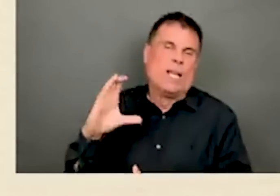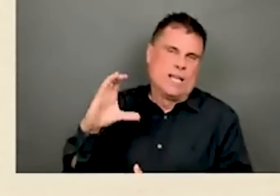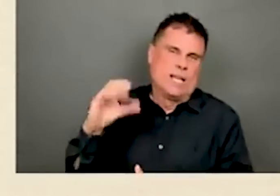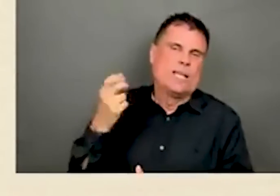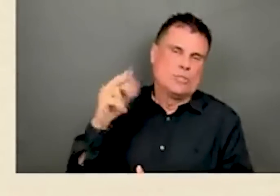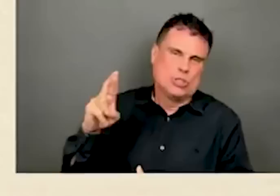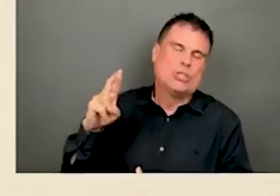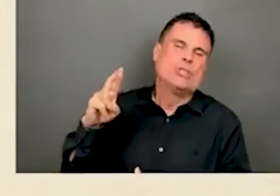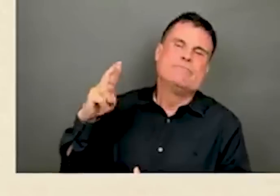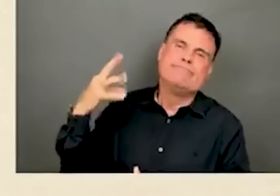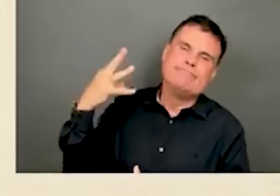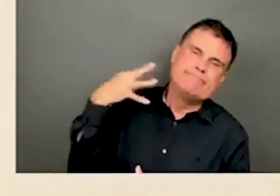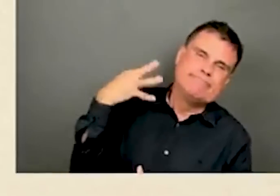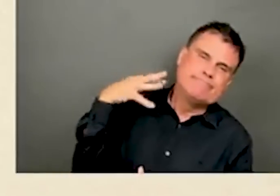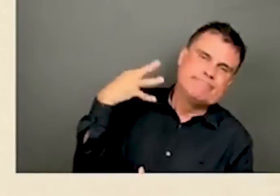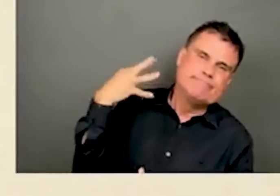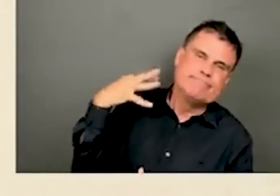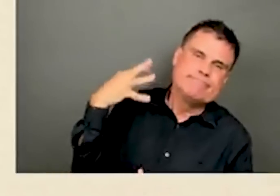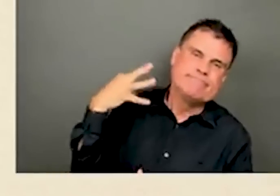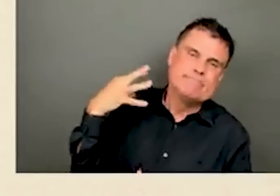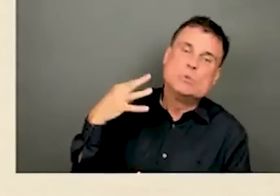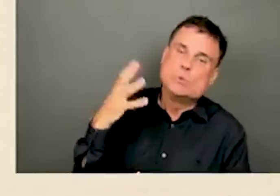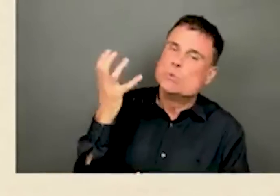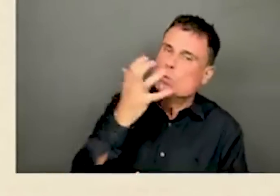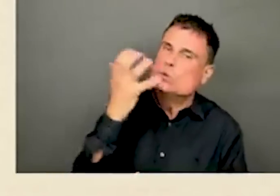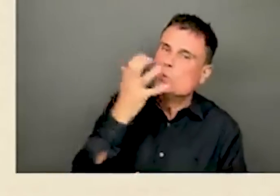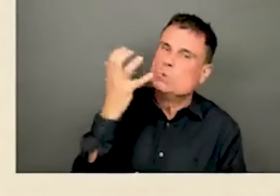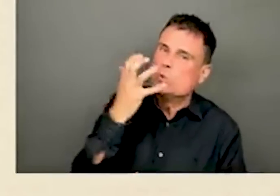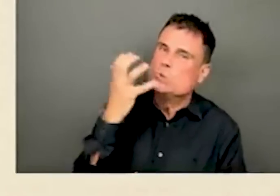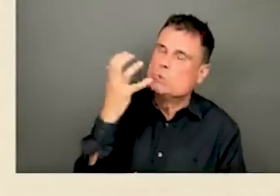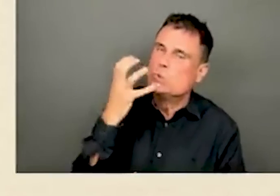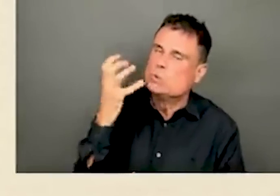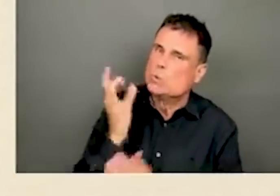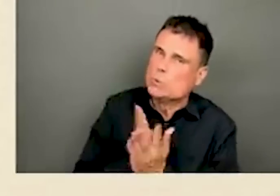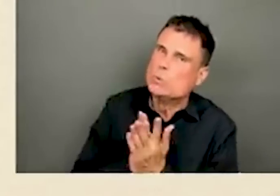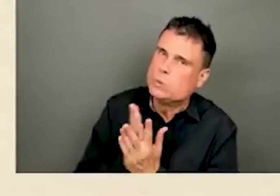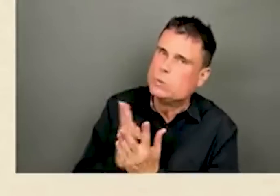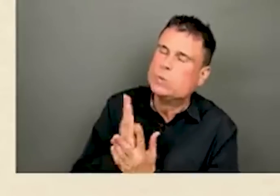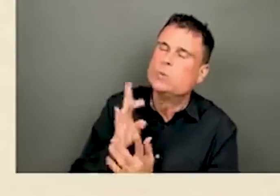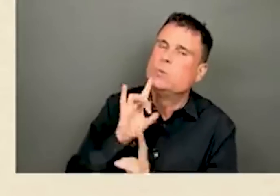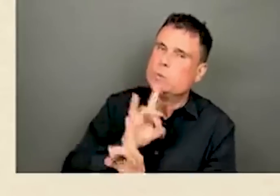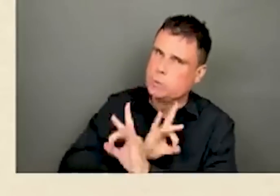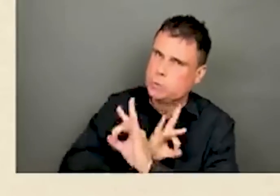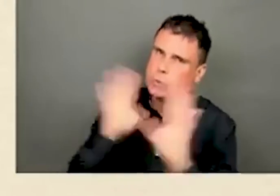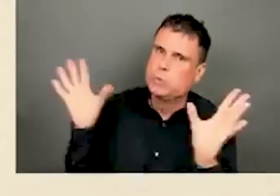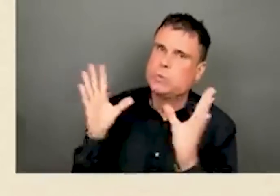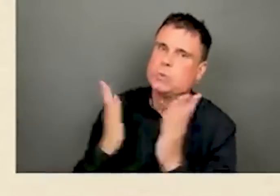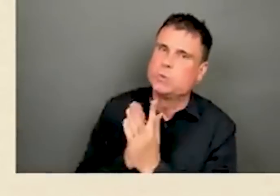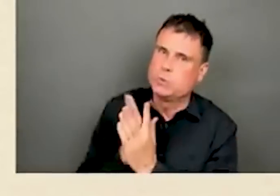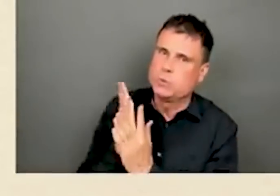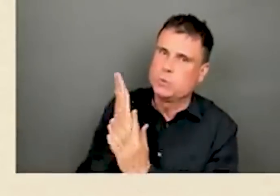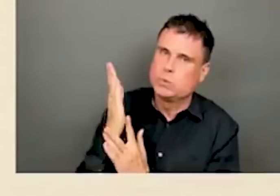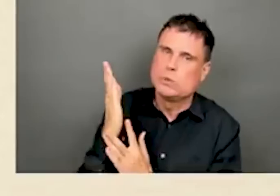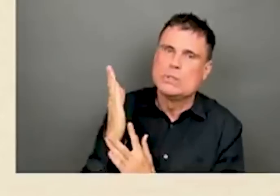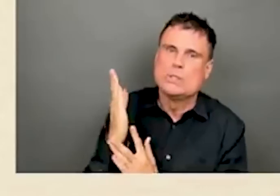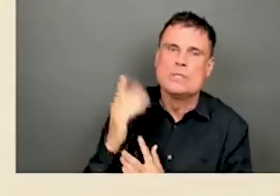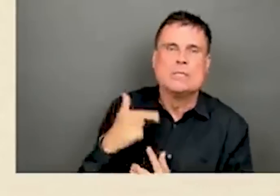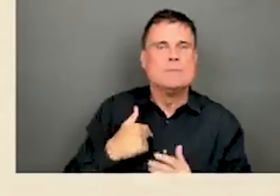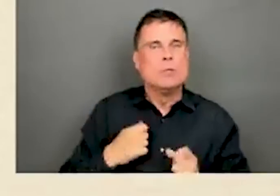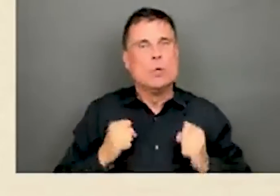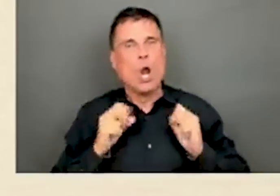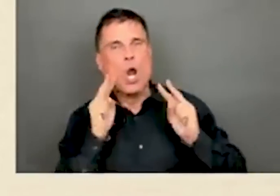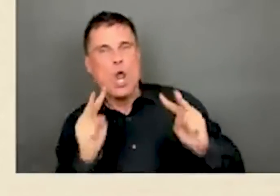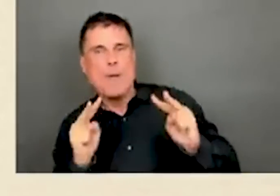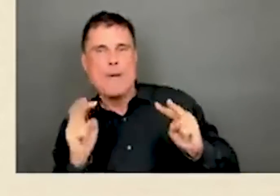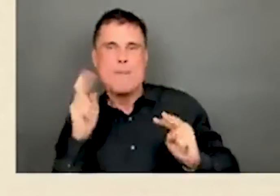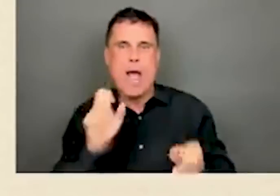back to work. I've confessed this in other interviews. I probably got back a bit earlier than I should have, but it doesn't change the fact